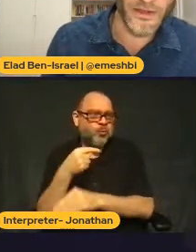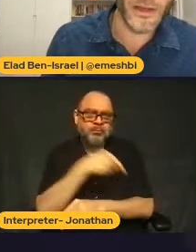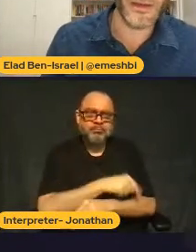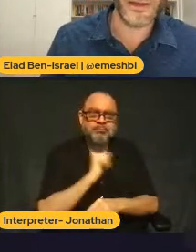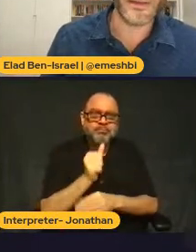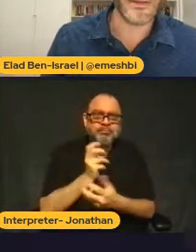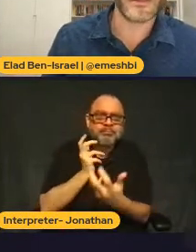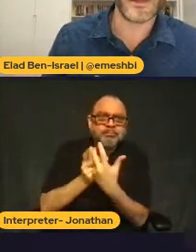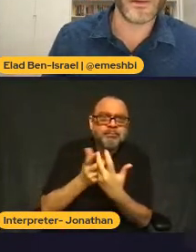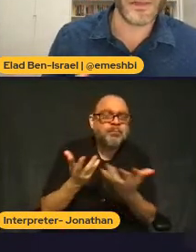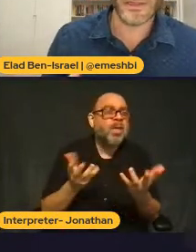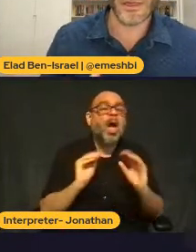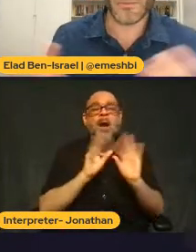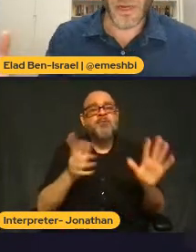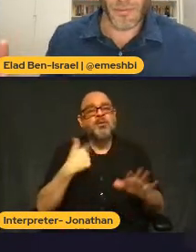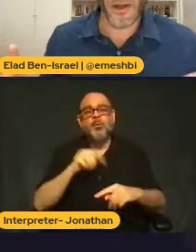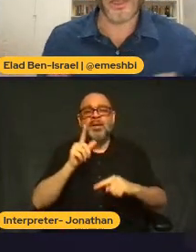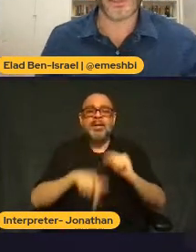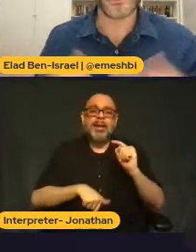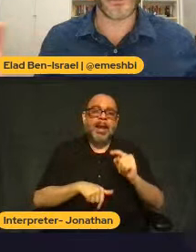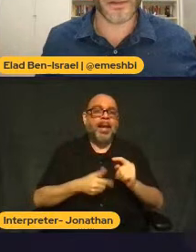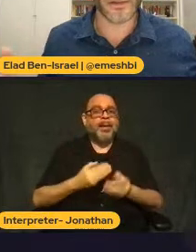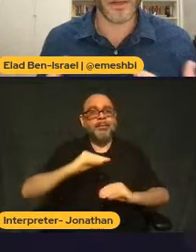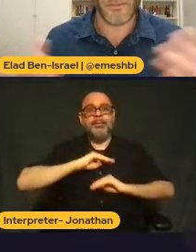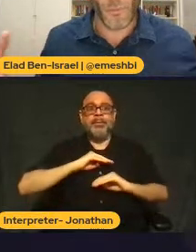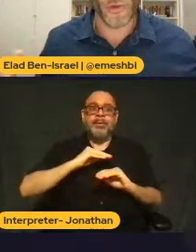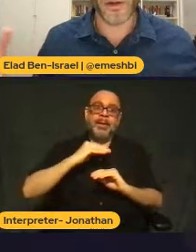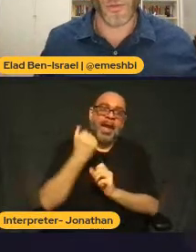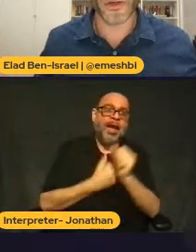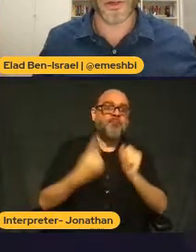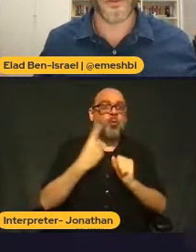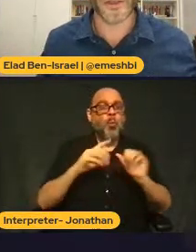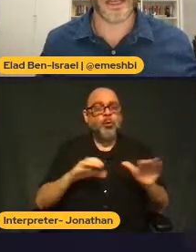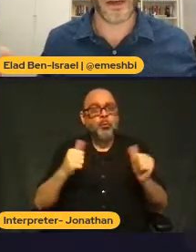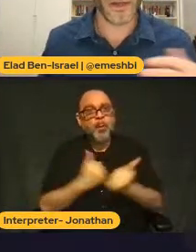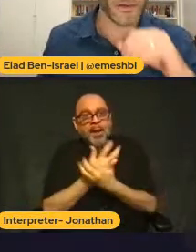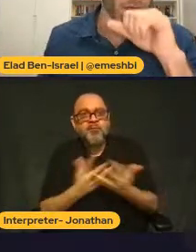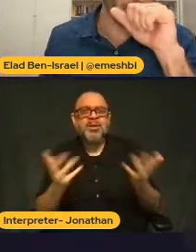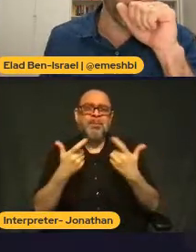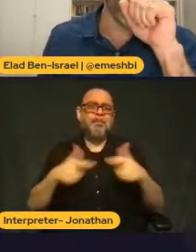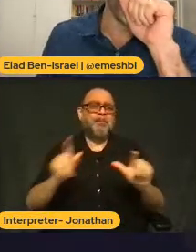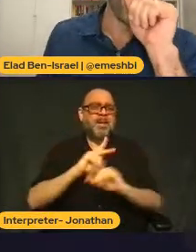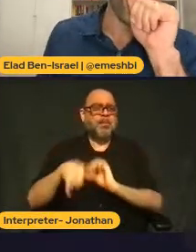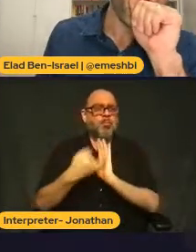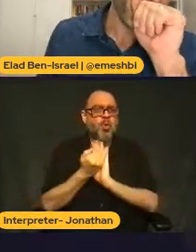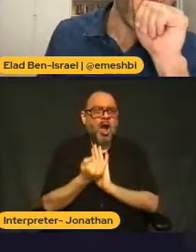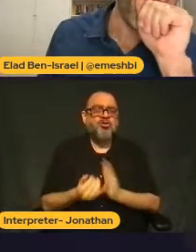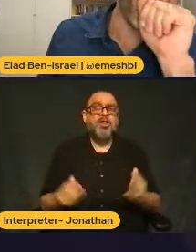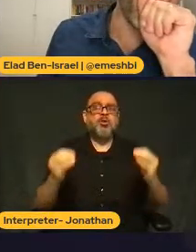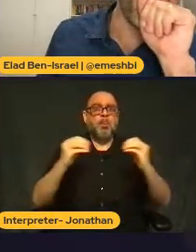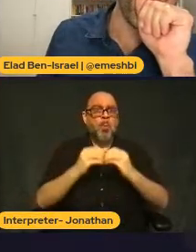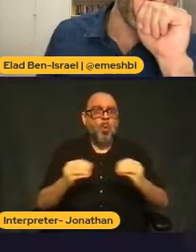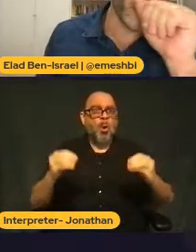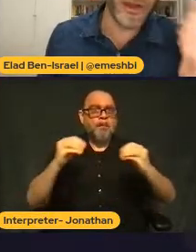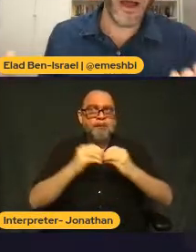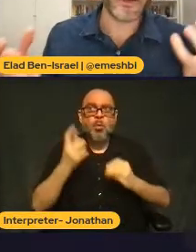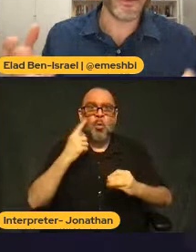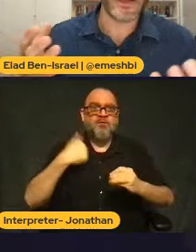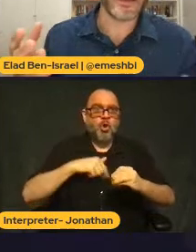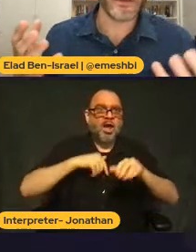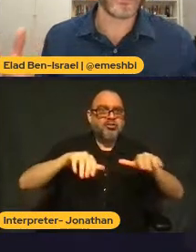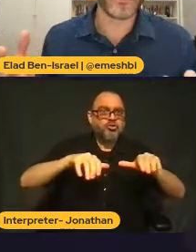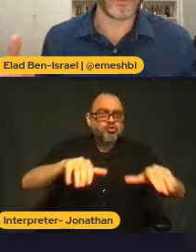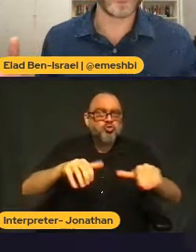do everything. It's a big project and there's more and more surface area to cover. But we